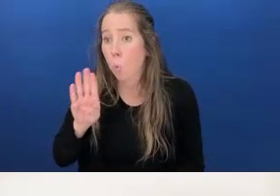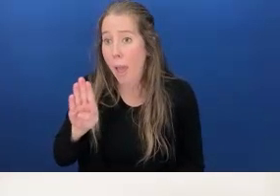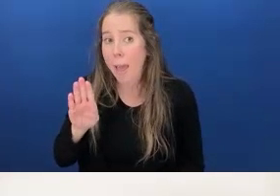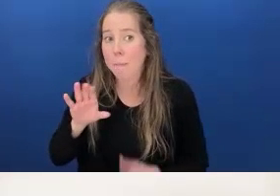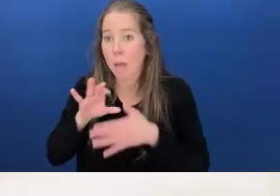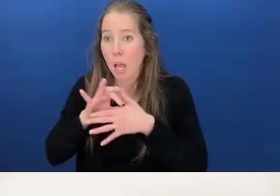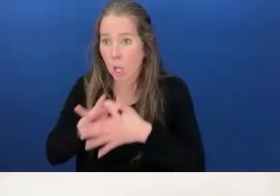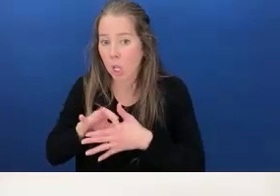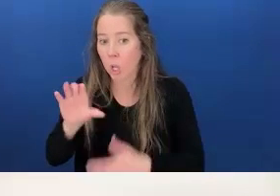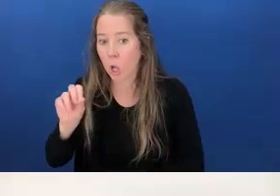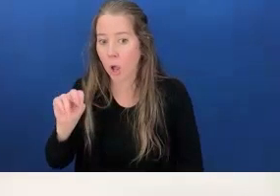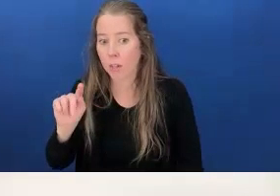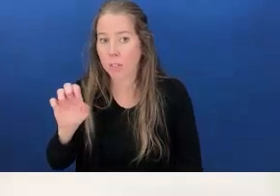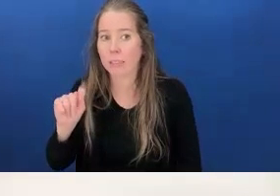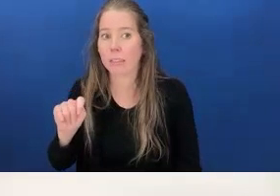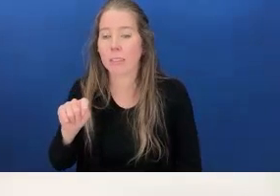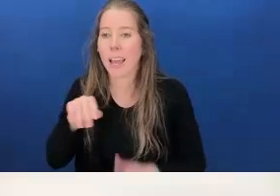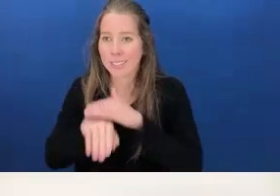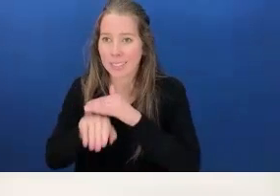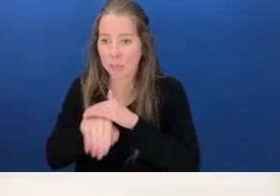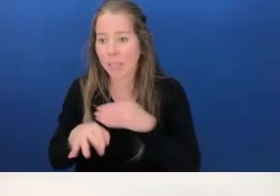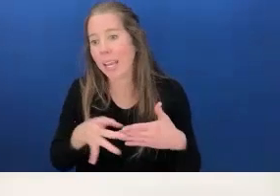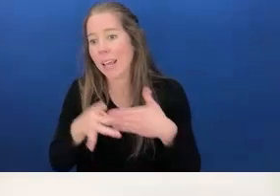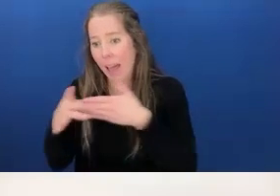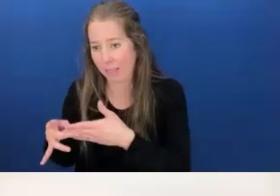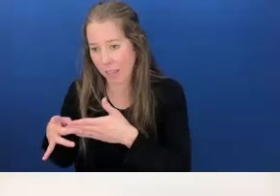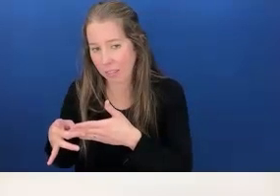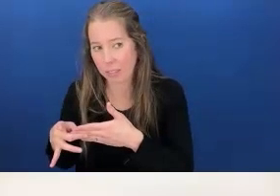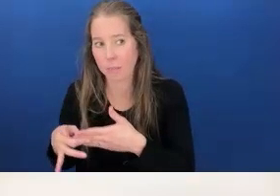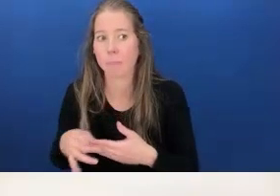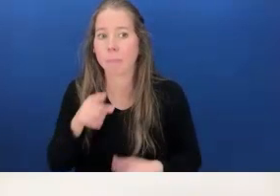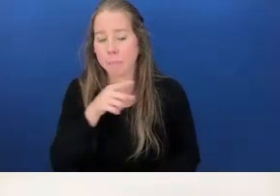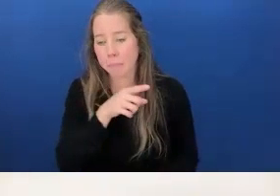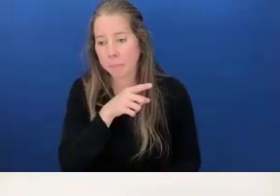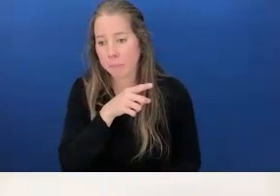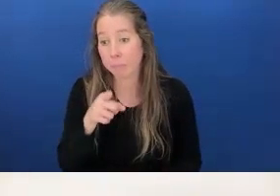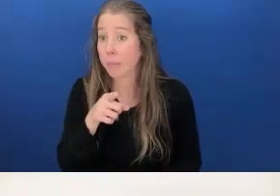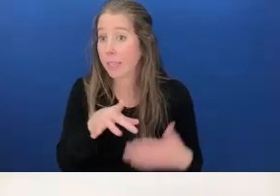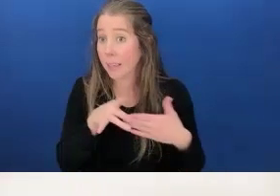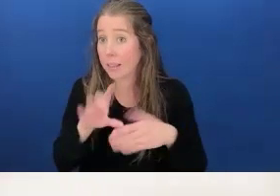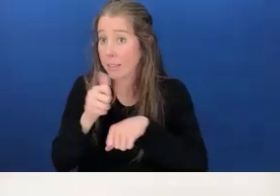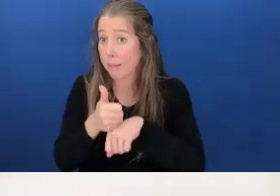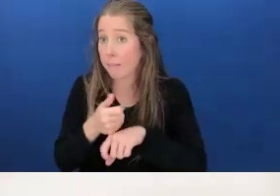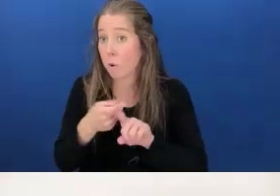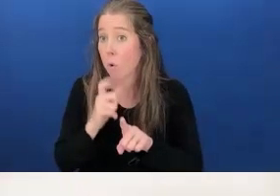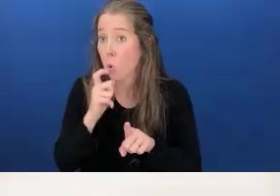Accessibility Guidelines. And these guidelines are set by